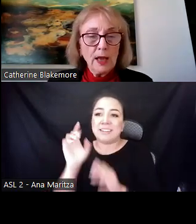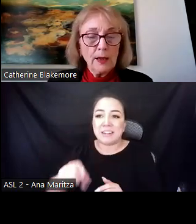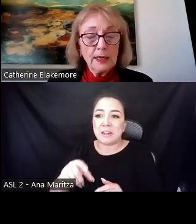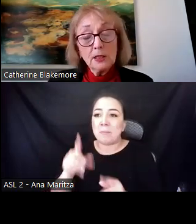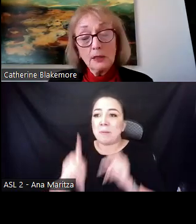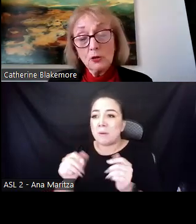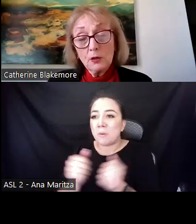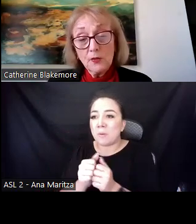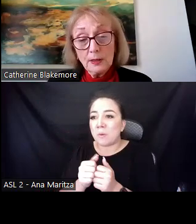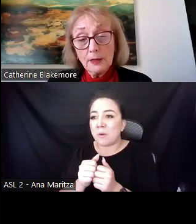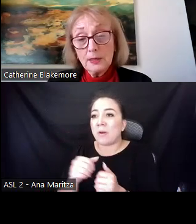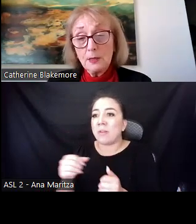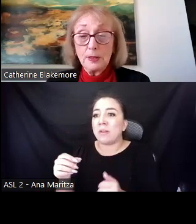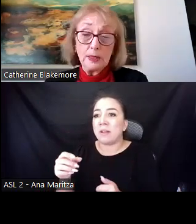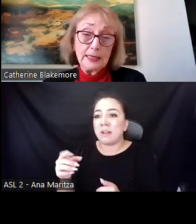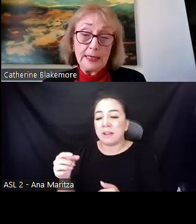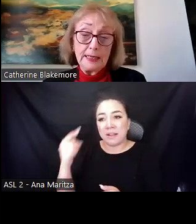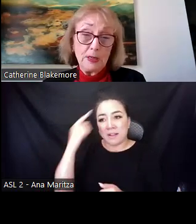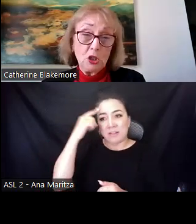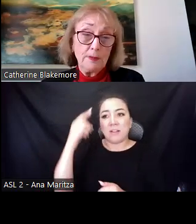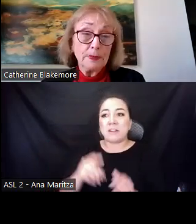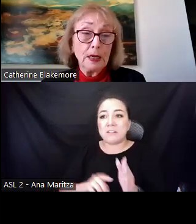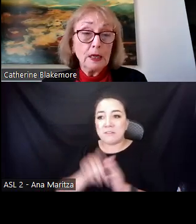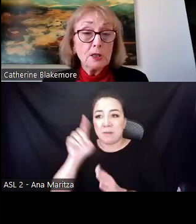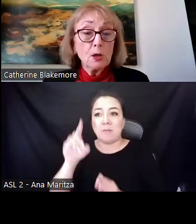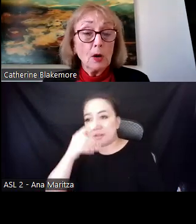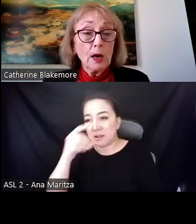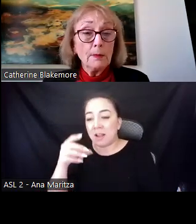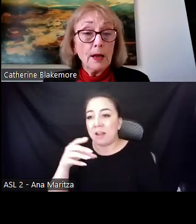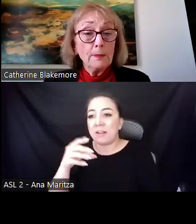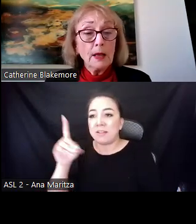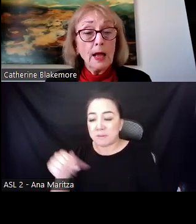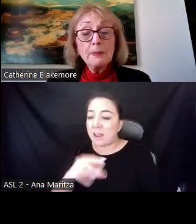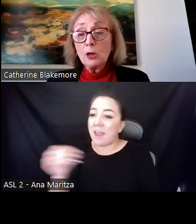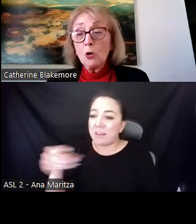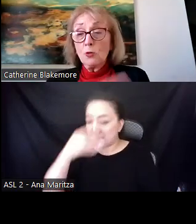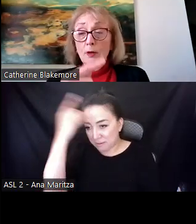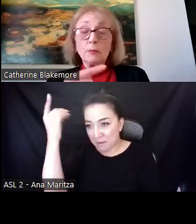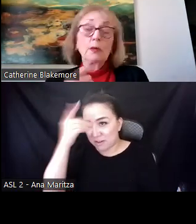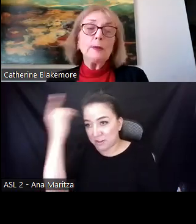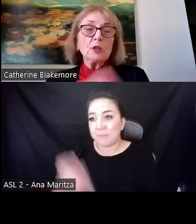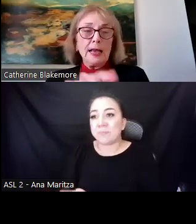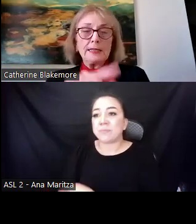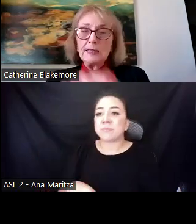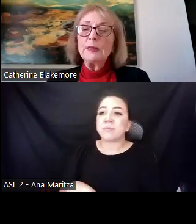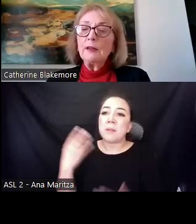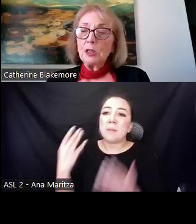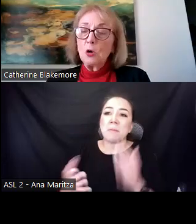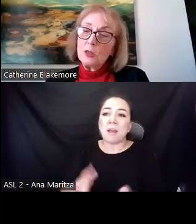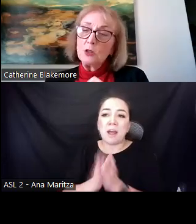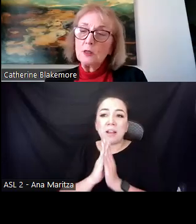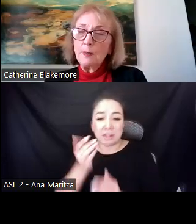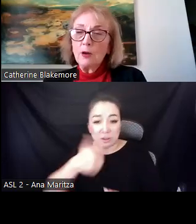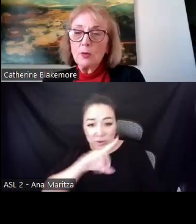with intellectual and developmental disabilities and dementia. So I'm going to go, well, maybe I'll just ask, does anybody have